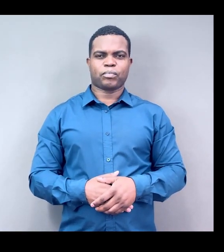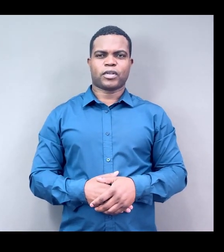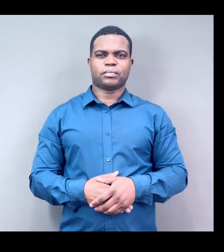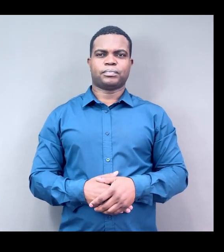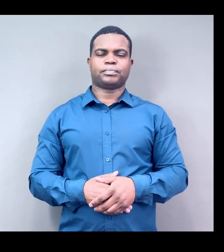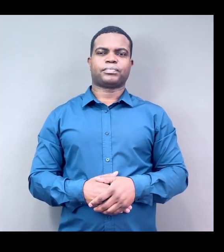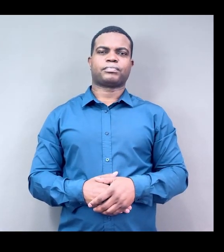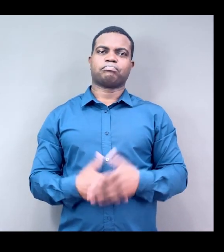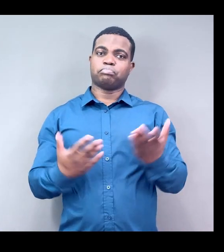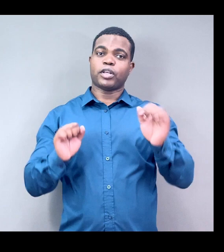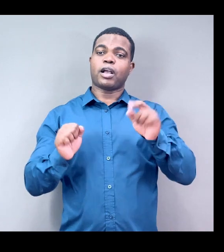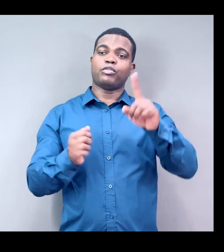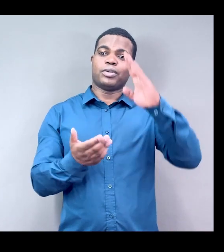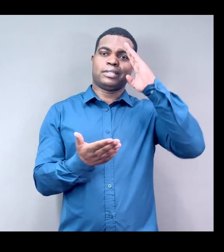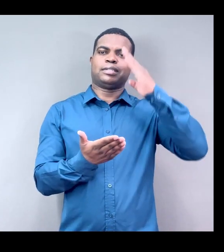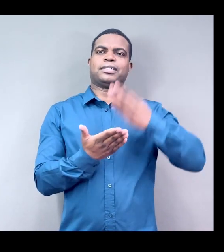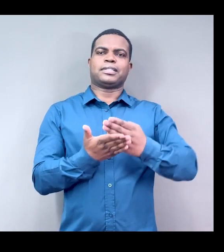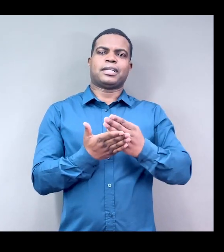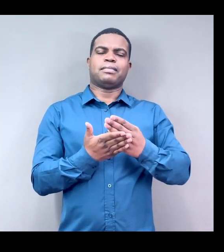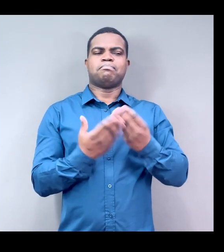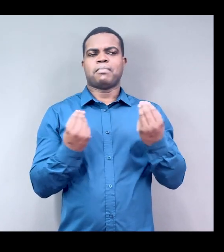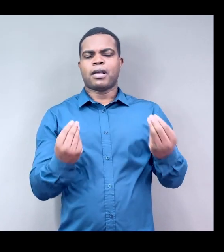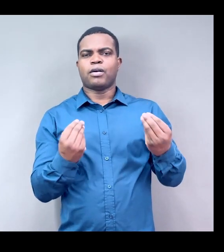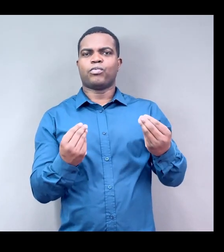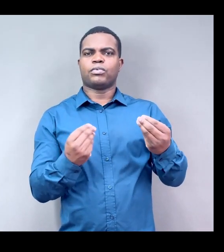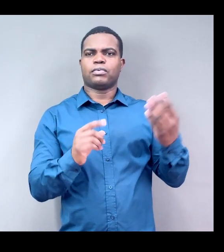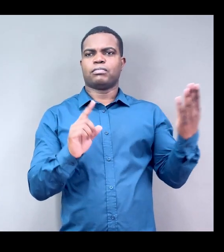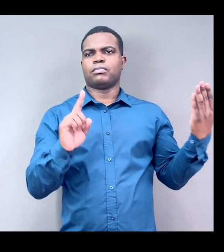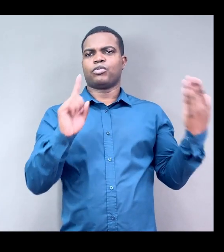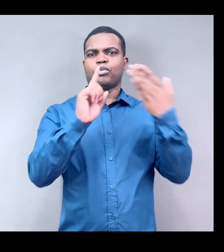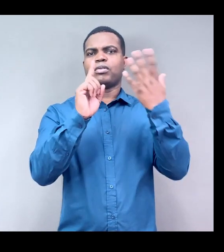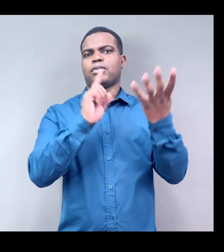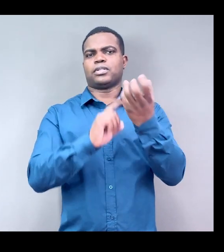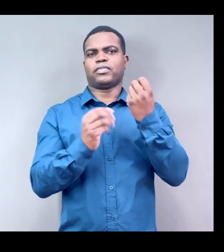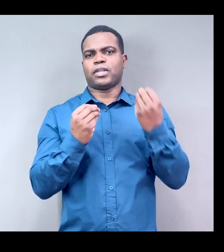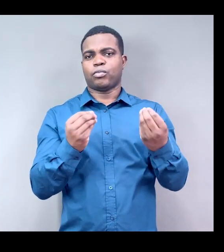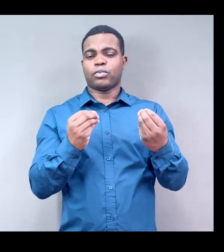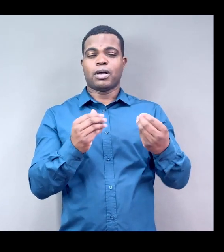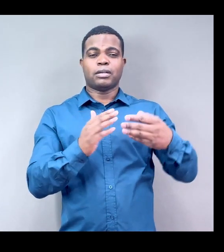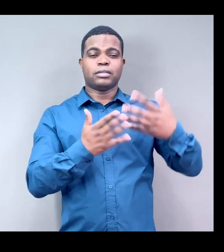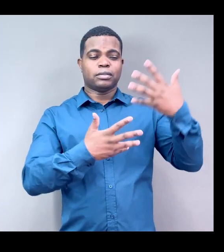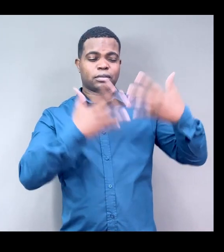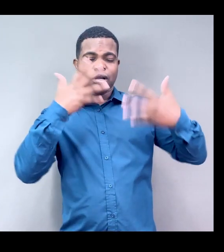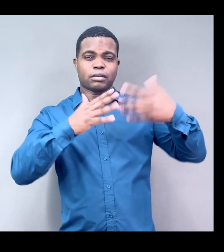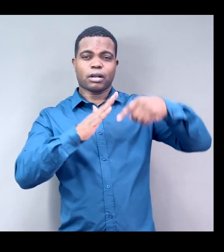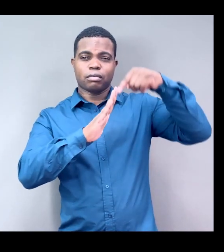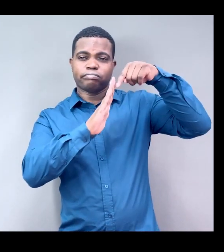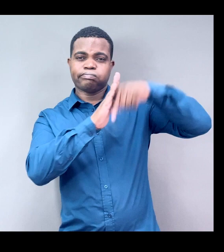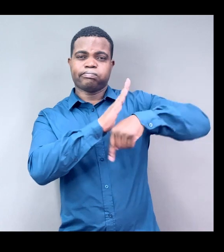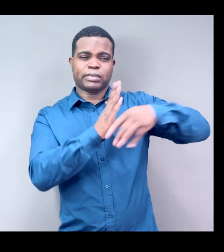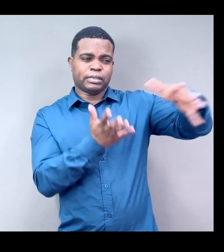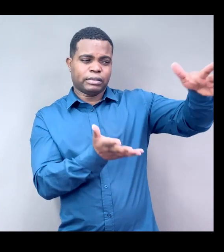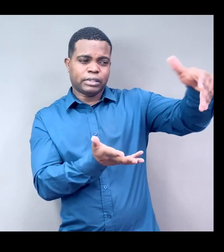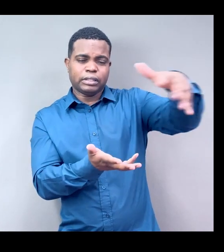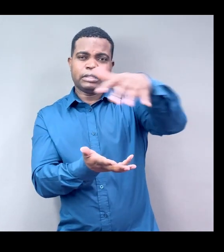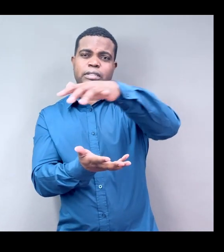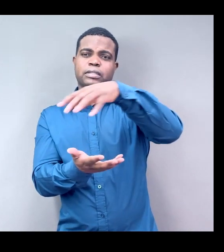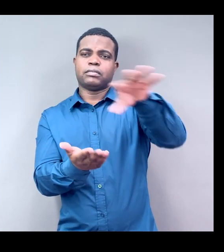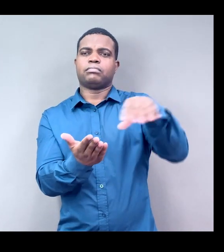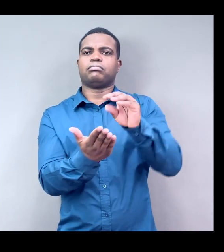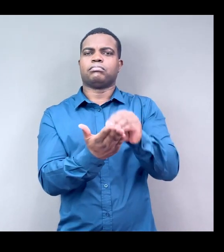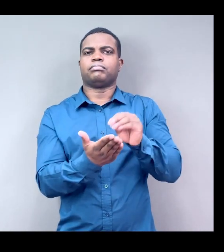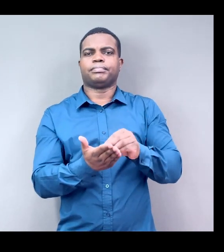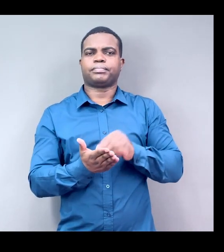to take these actionable steps that will help you to achieve the goal. So establishing a